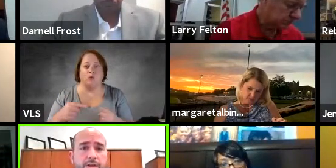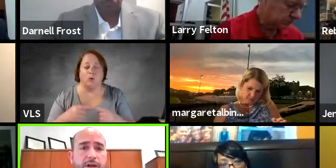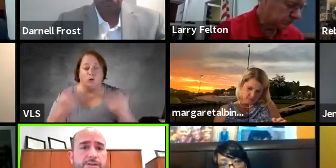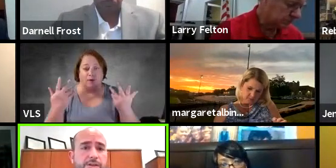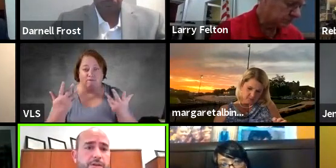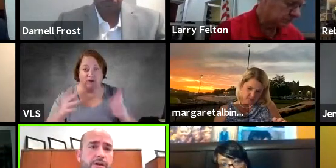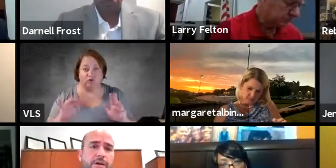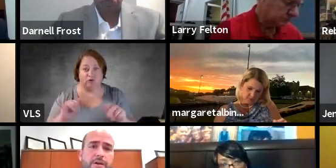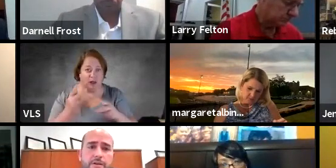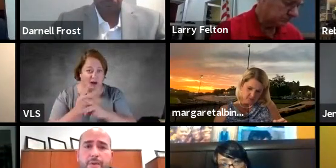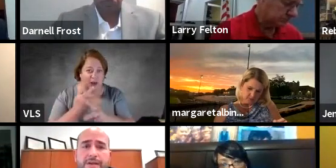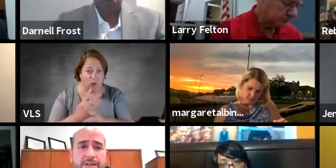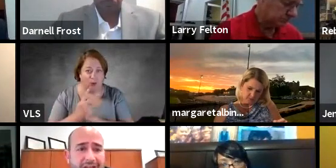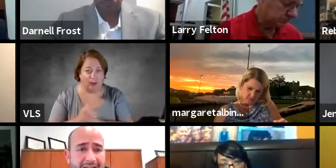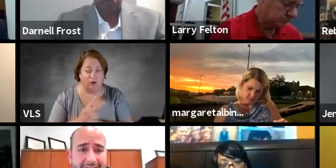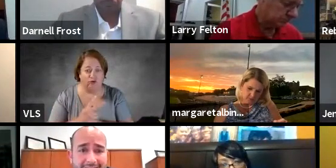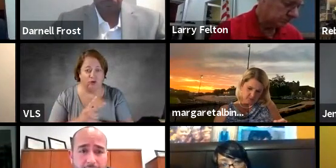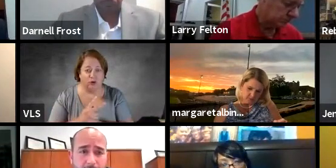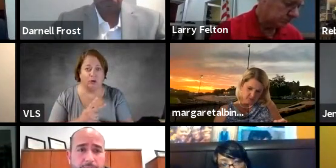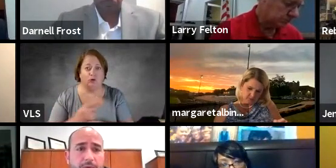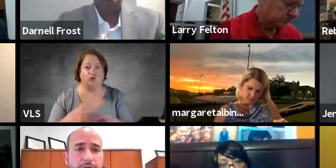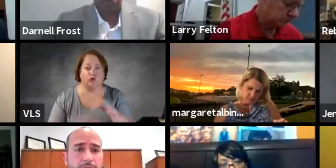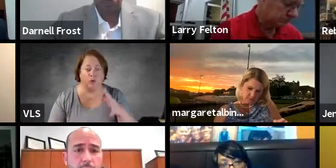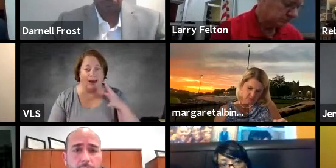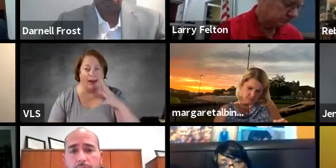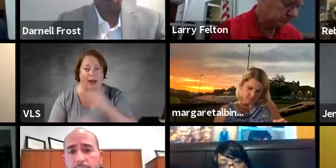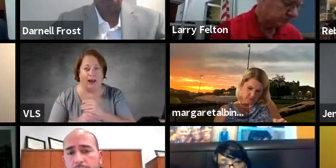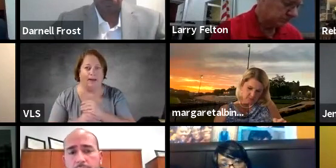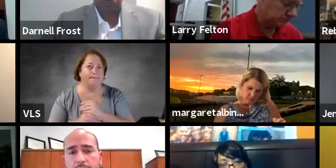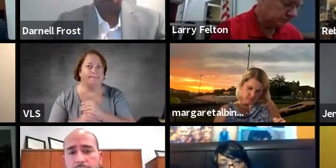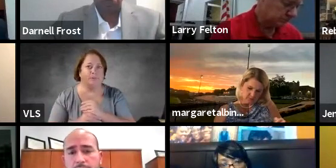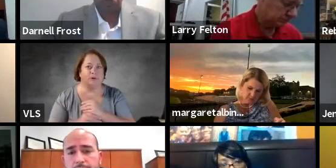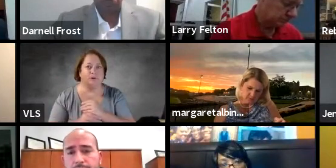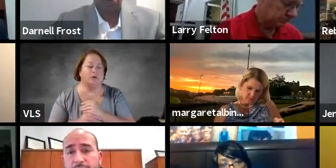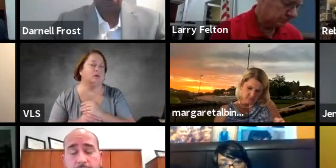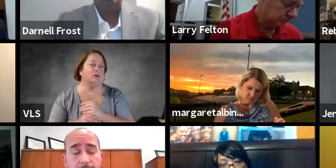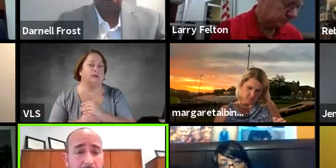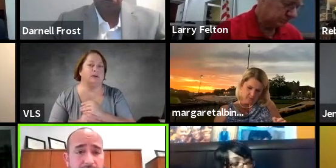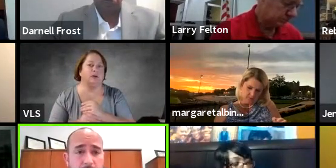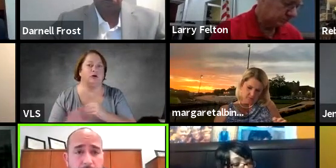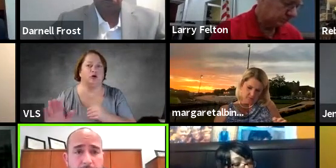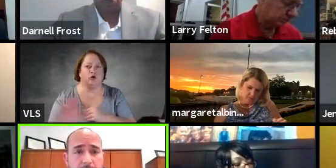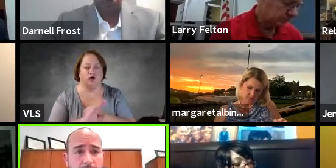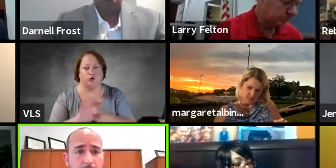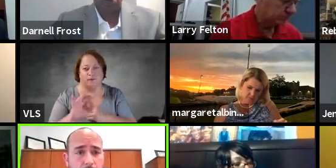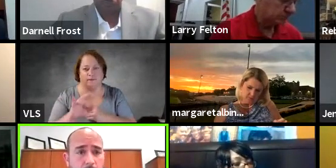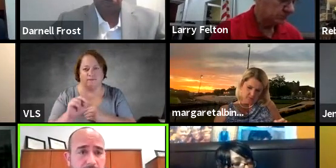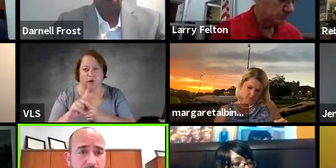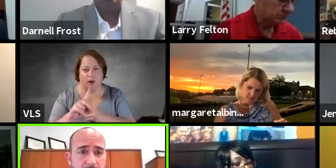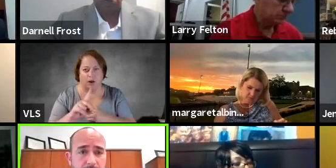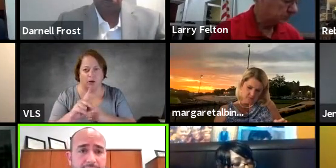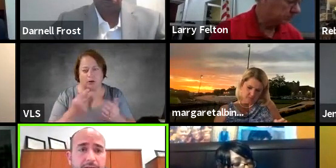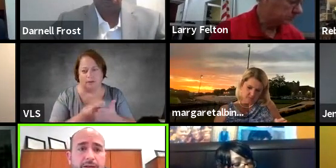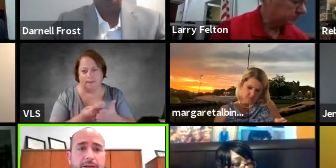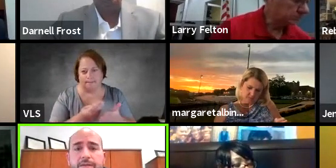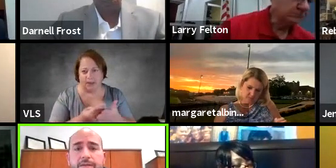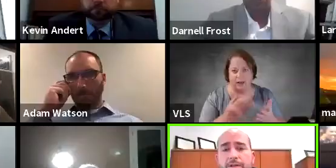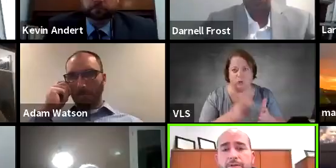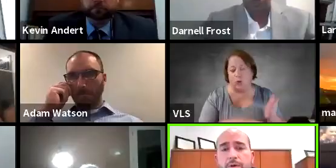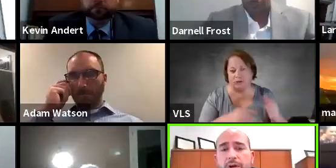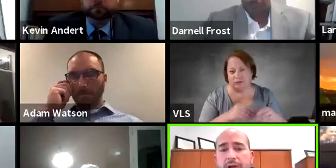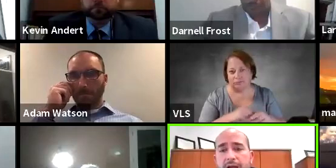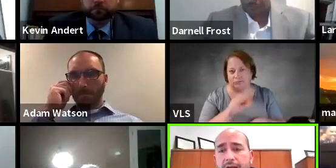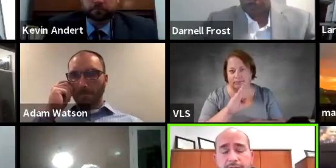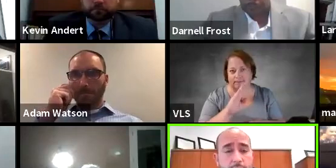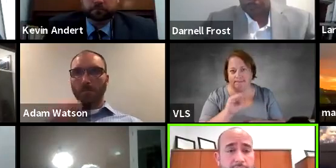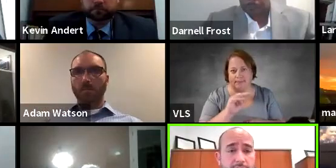that calculation, you basically add up your fund balance from the prior year or what you have in the bank, and then